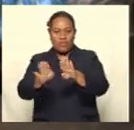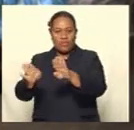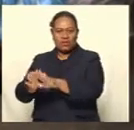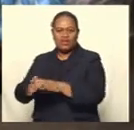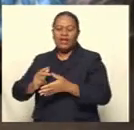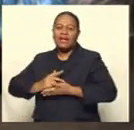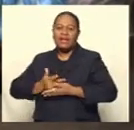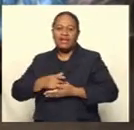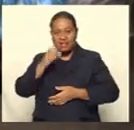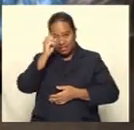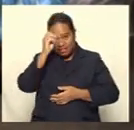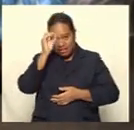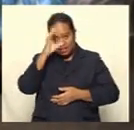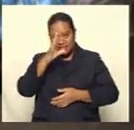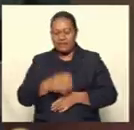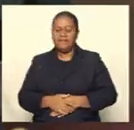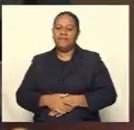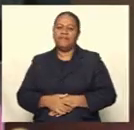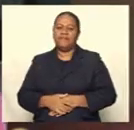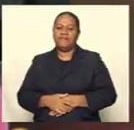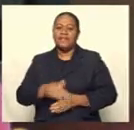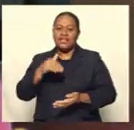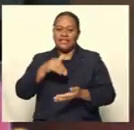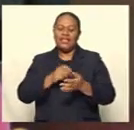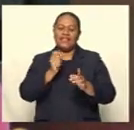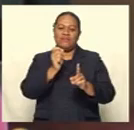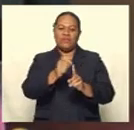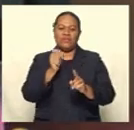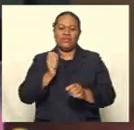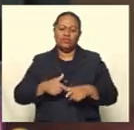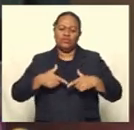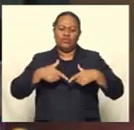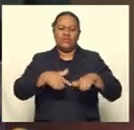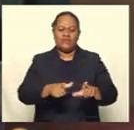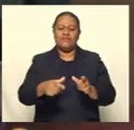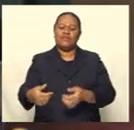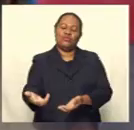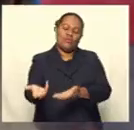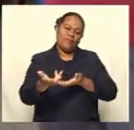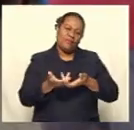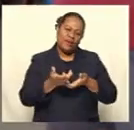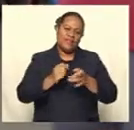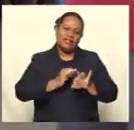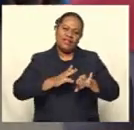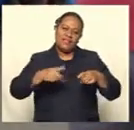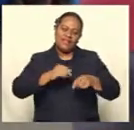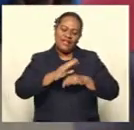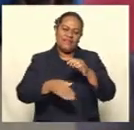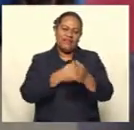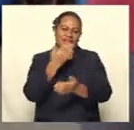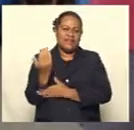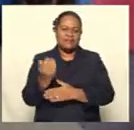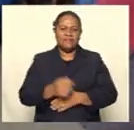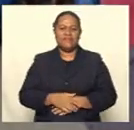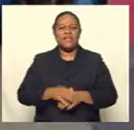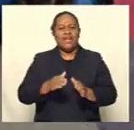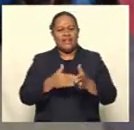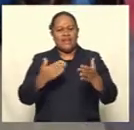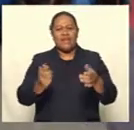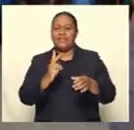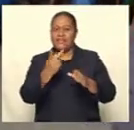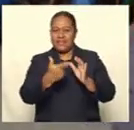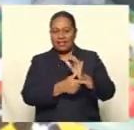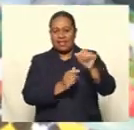a taxi from the base here in Center Point and travel to fetch my produce every day. As Fiji fights its second wave of the